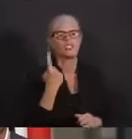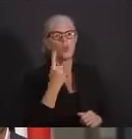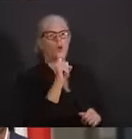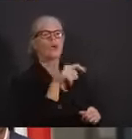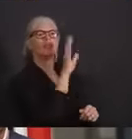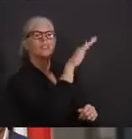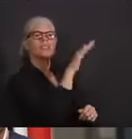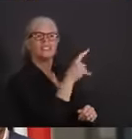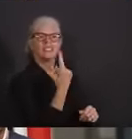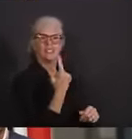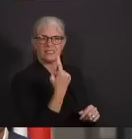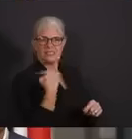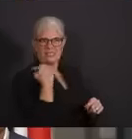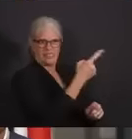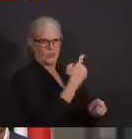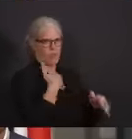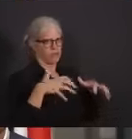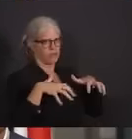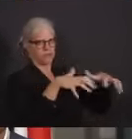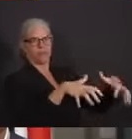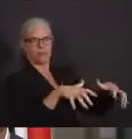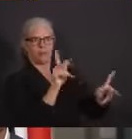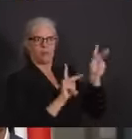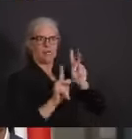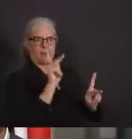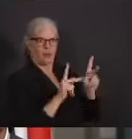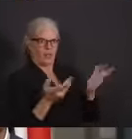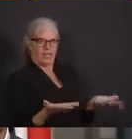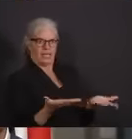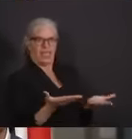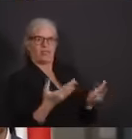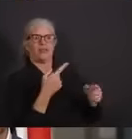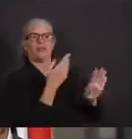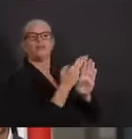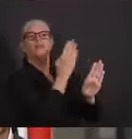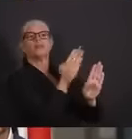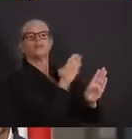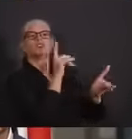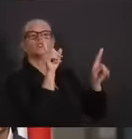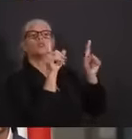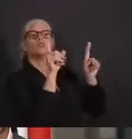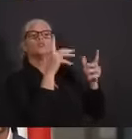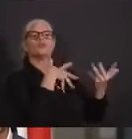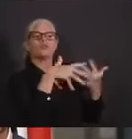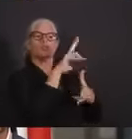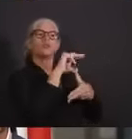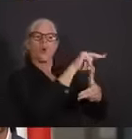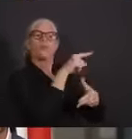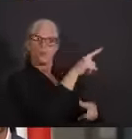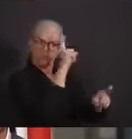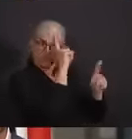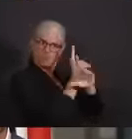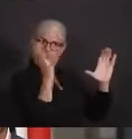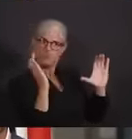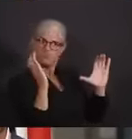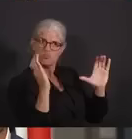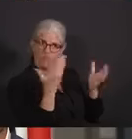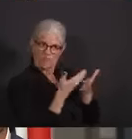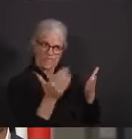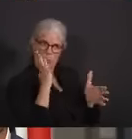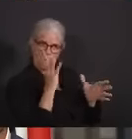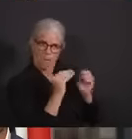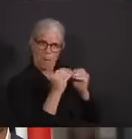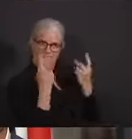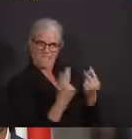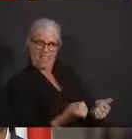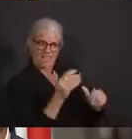state, more than previous storms, are you expecting things to kind of be restored quicker than previous